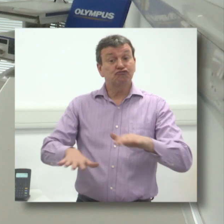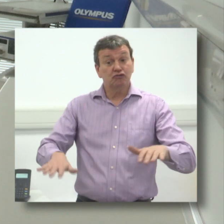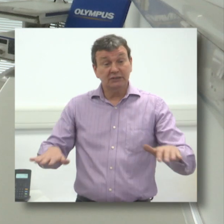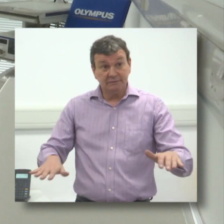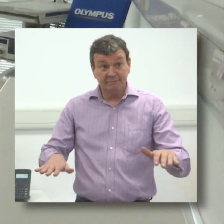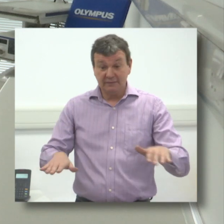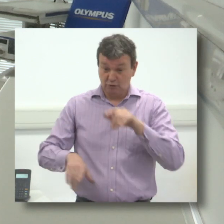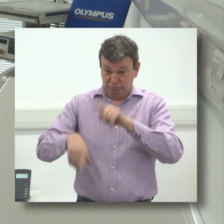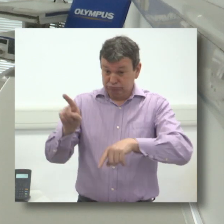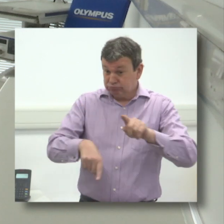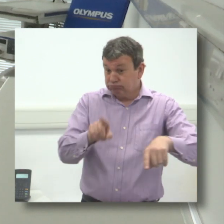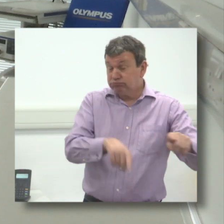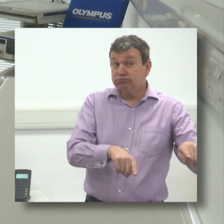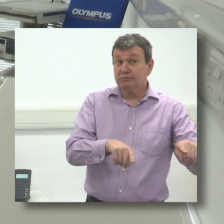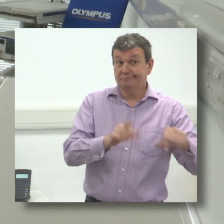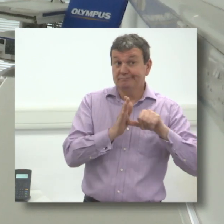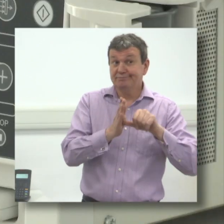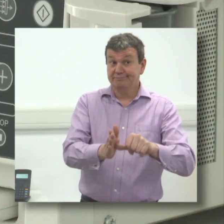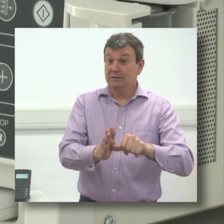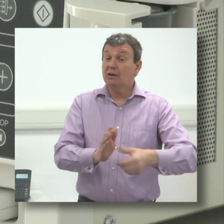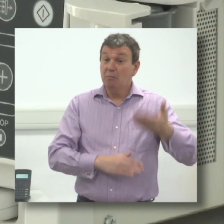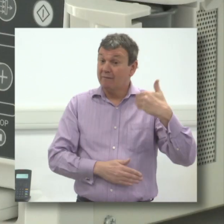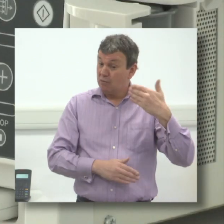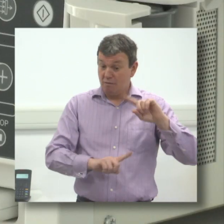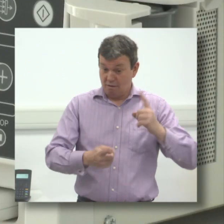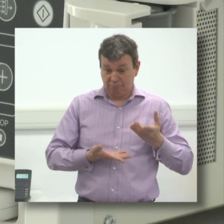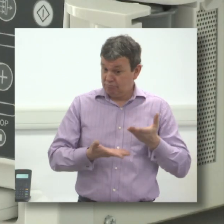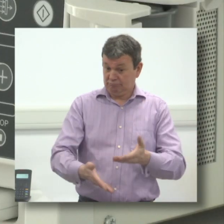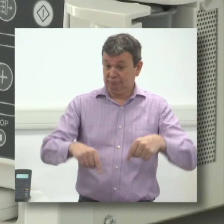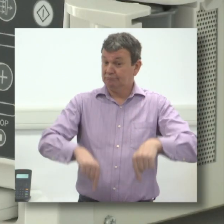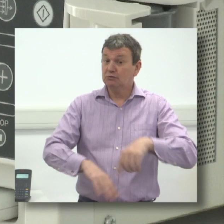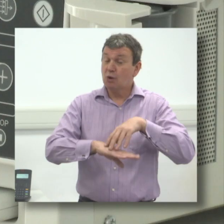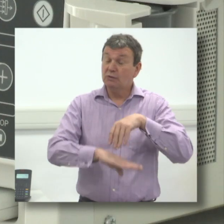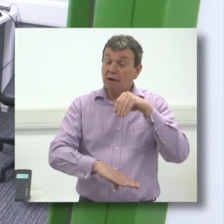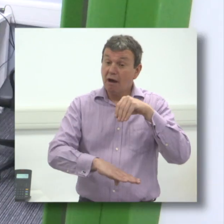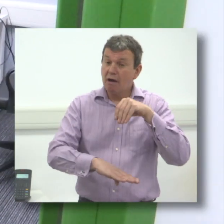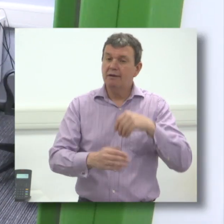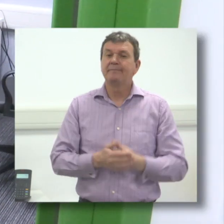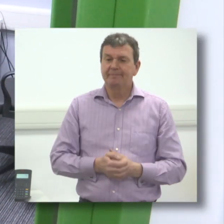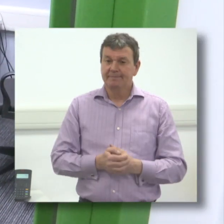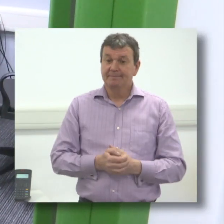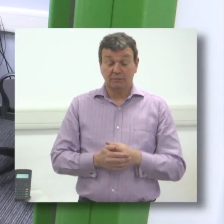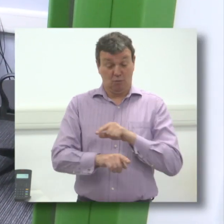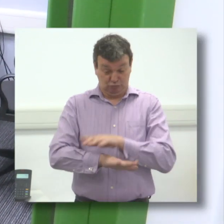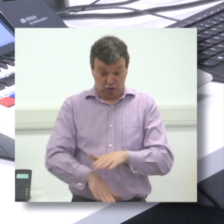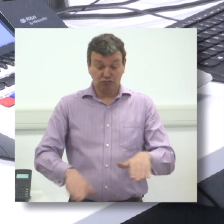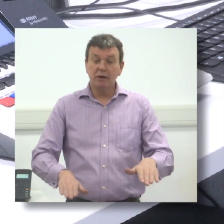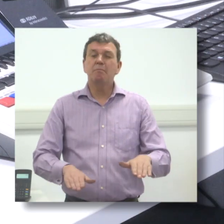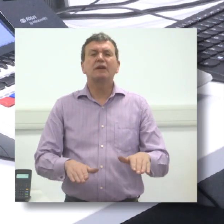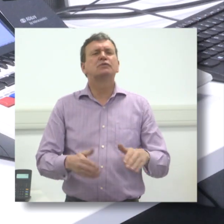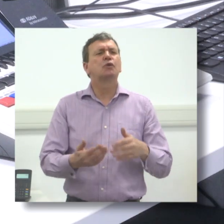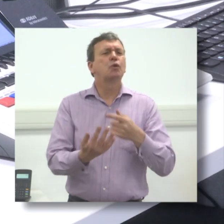with all sorts of ailments, and this is something that wasn't able to be provided in Gibraltar before. But who else from the community will be